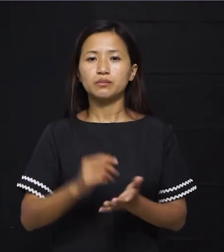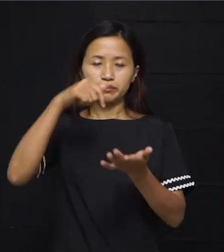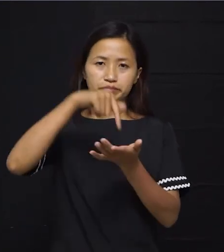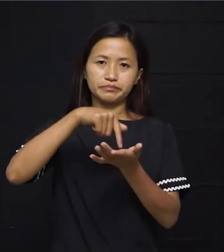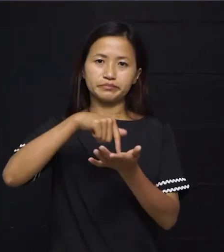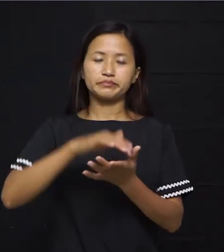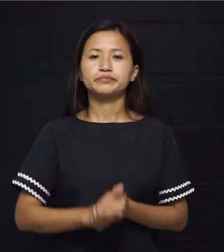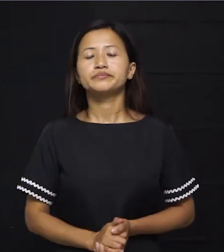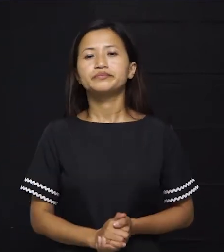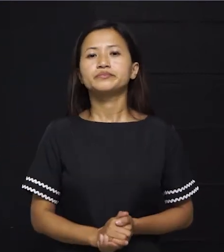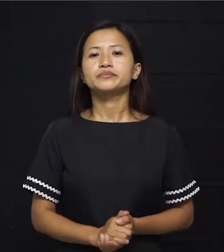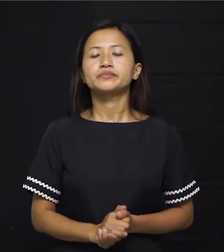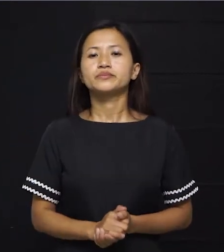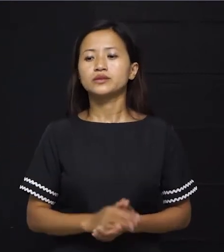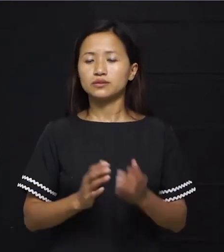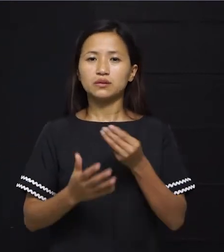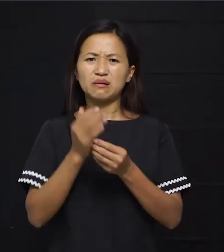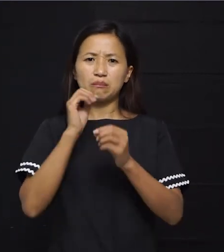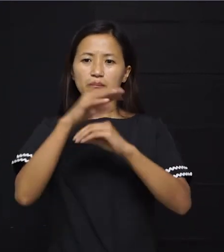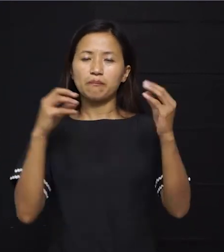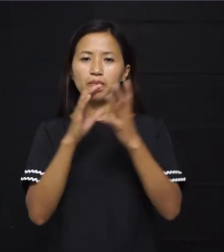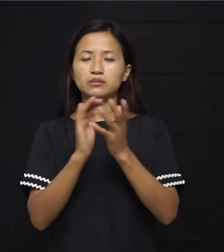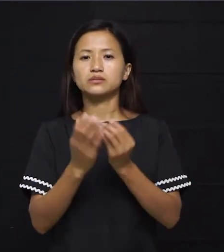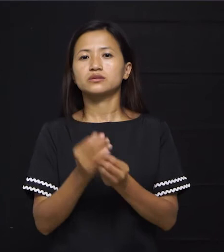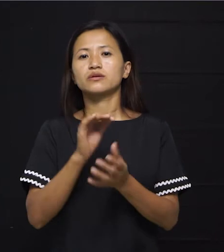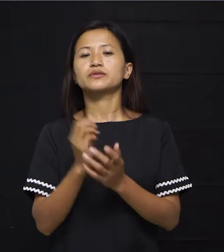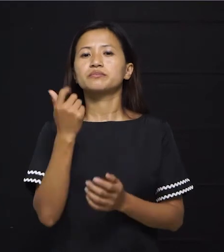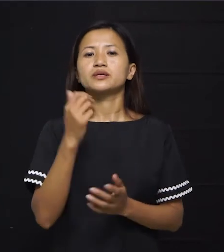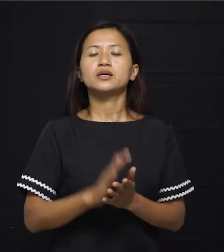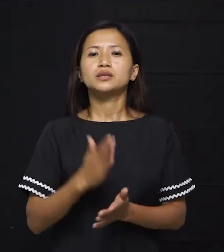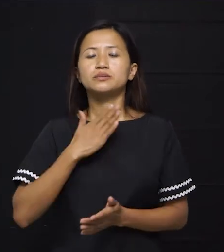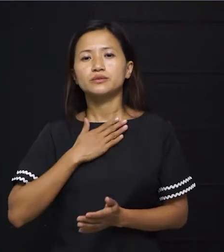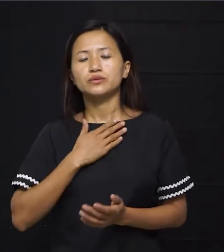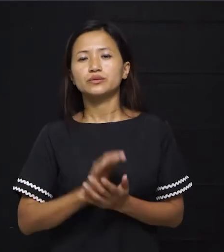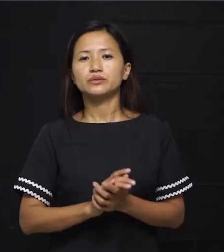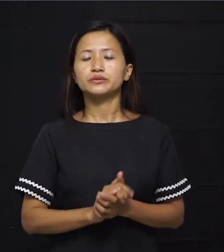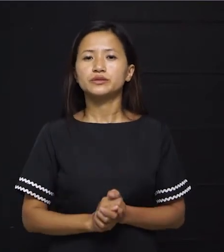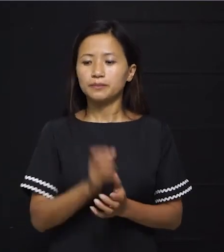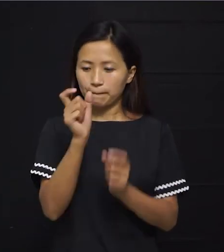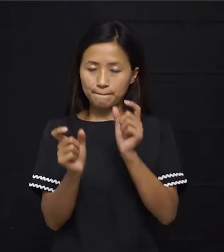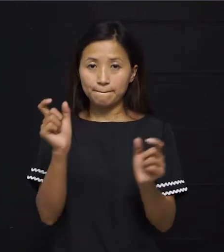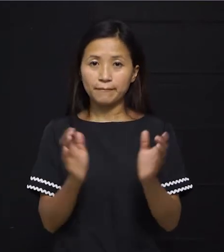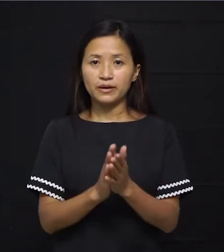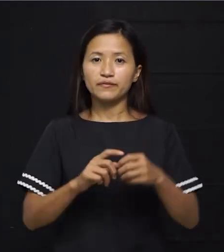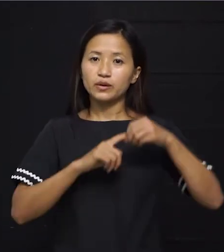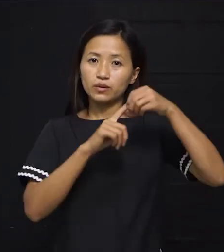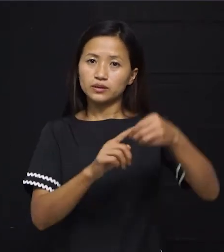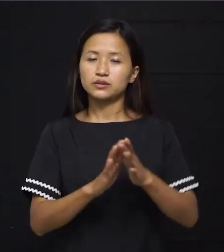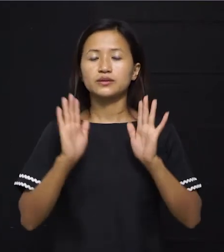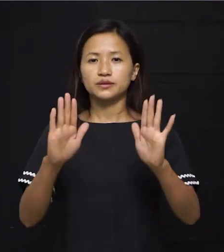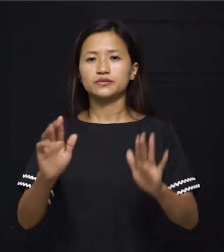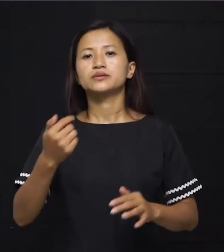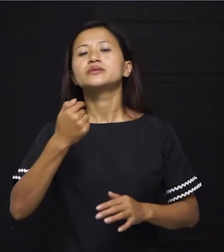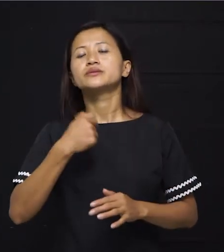it's a very good position, right? It is not about the amount of money you have, but people will respect you because of the qualities that you have in